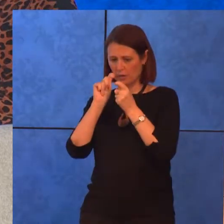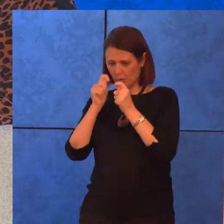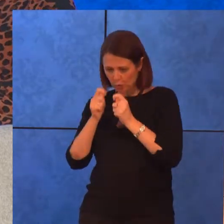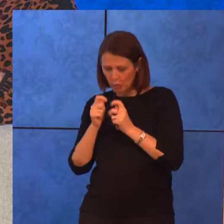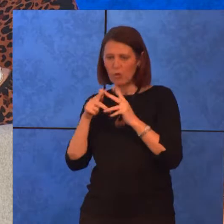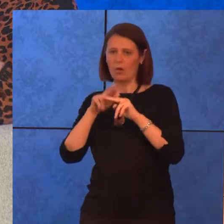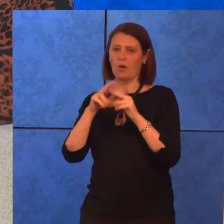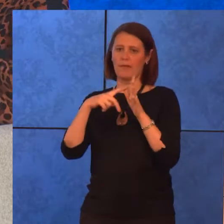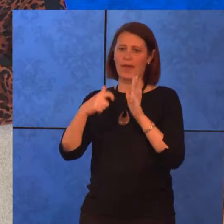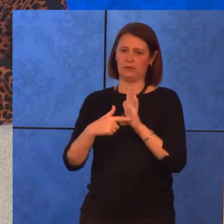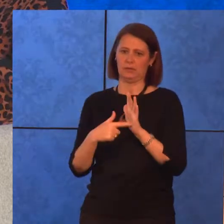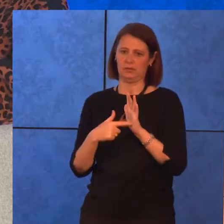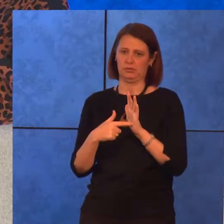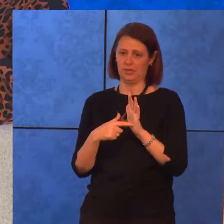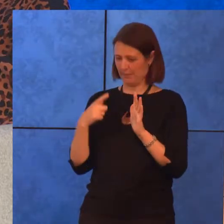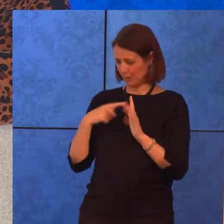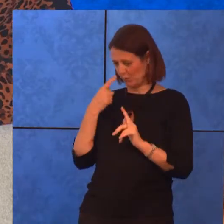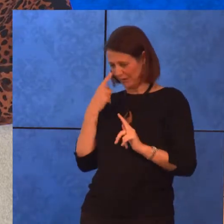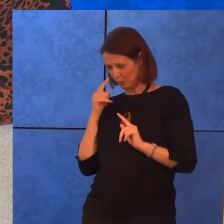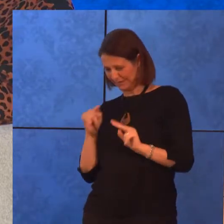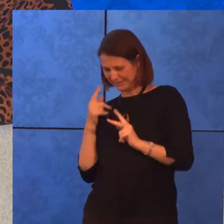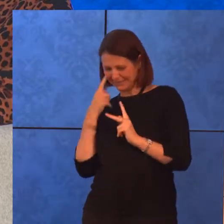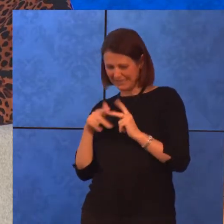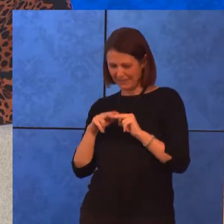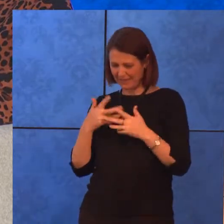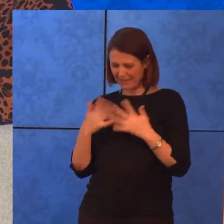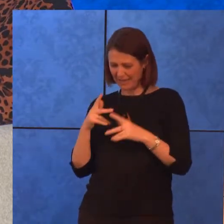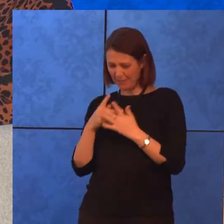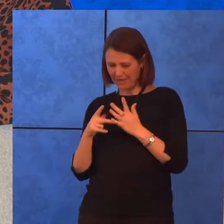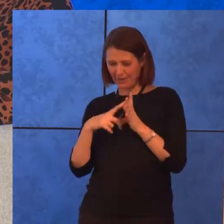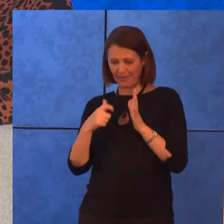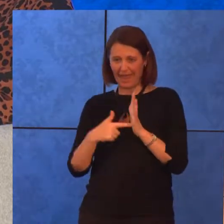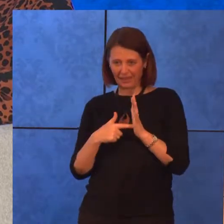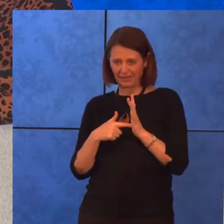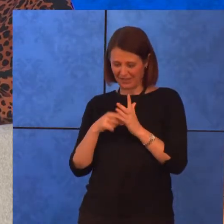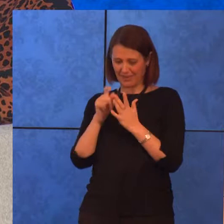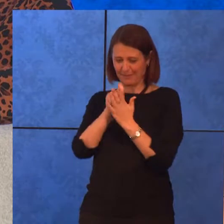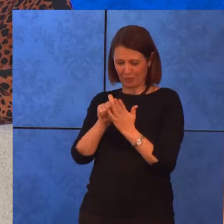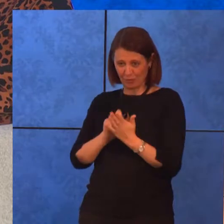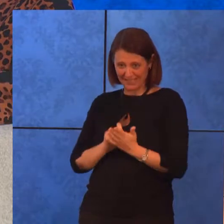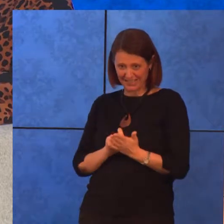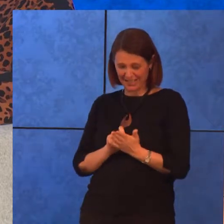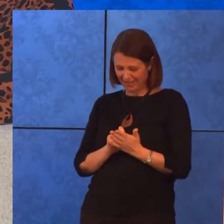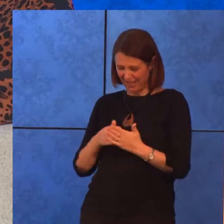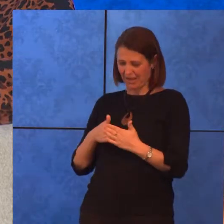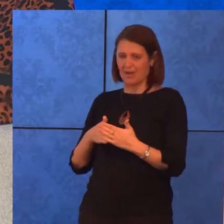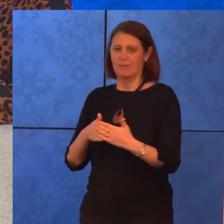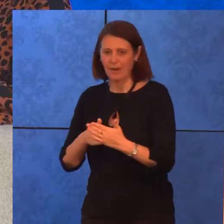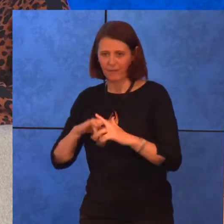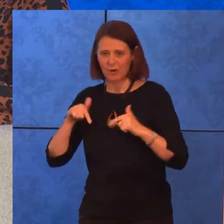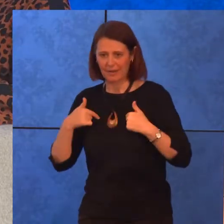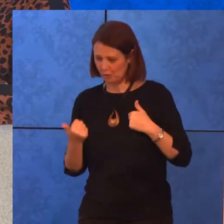Act, because we're looking to see whether there are any parts of the Act at the moment that are constructed such that they stop us from giving